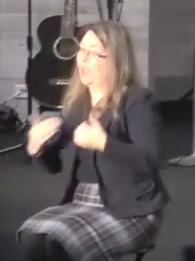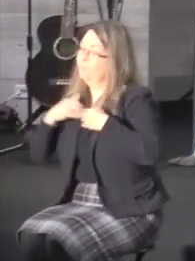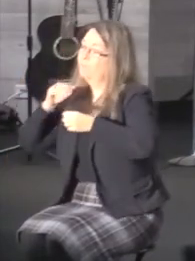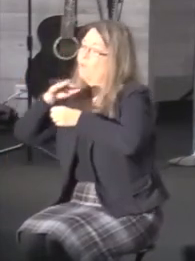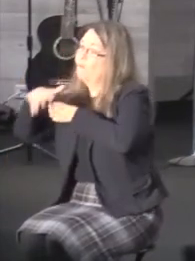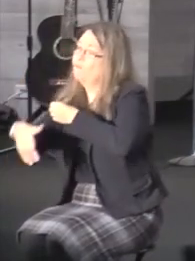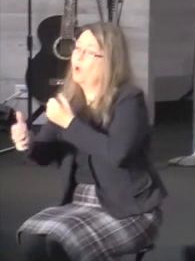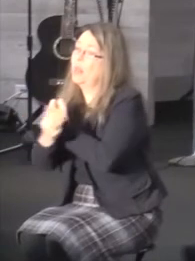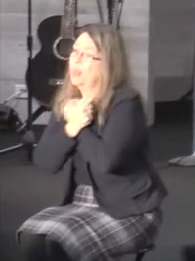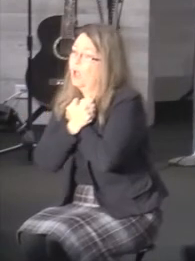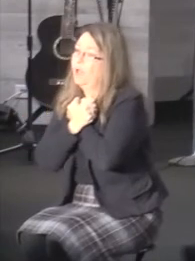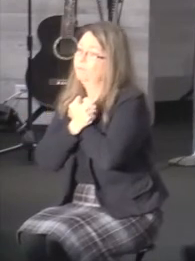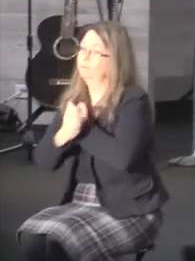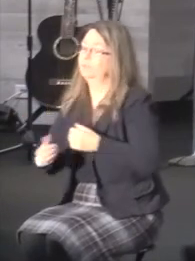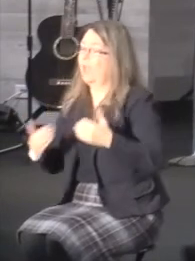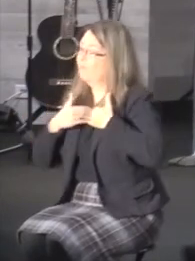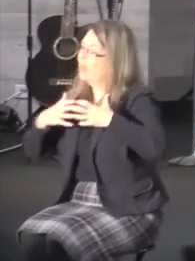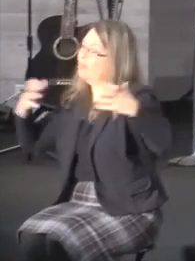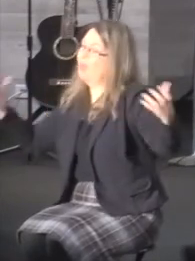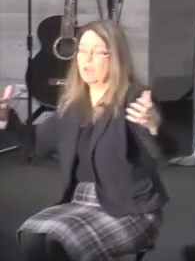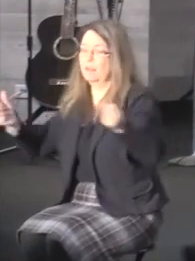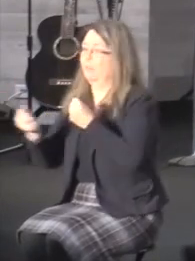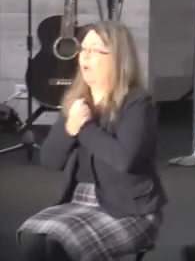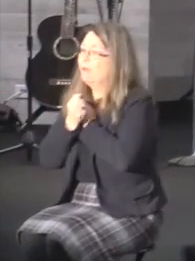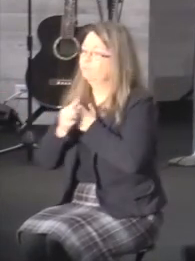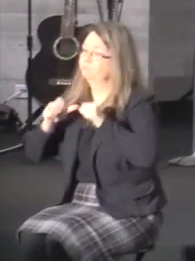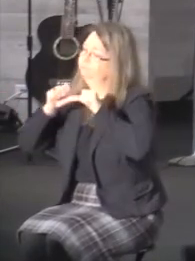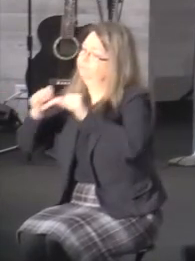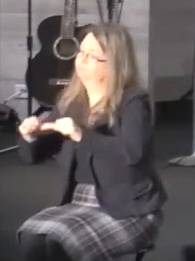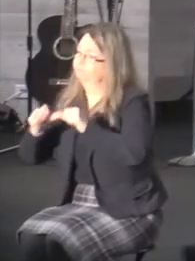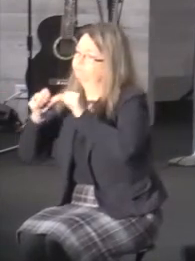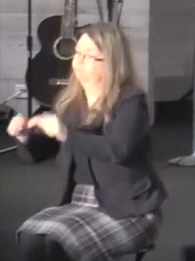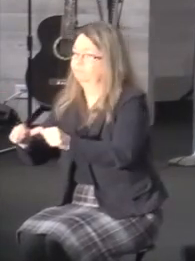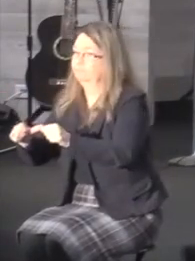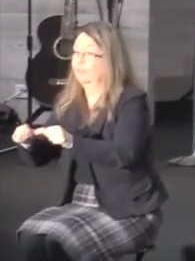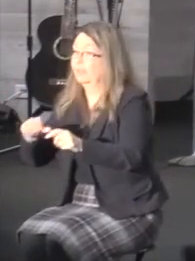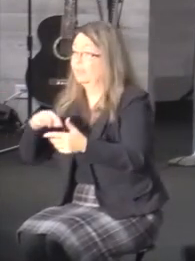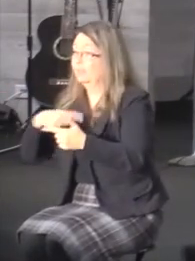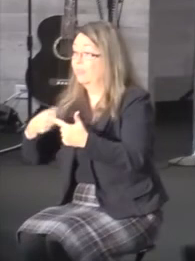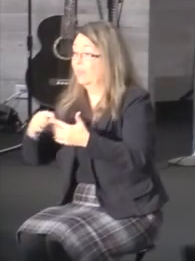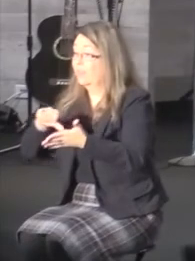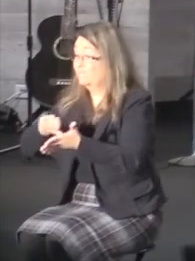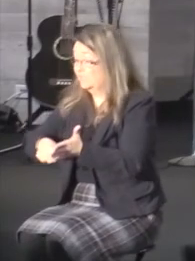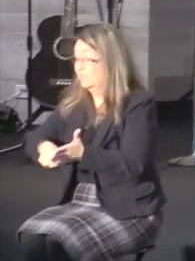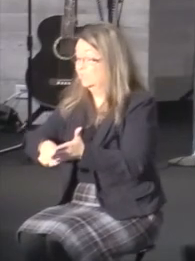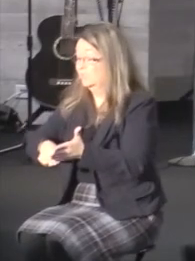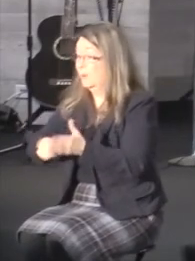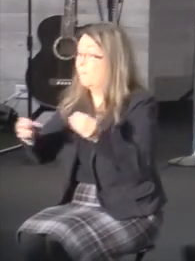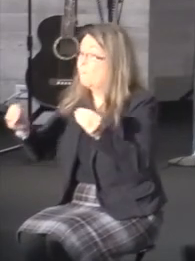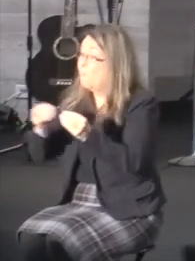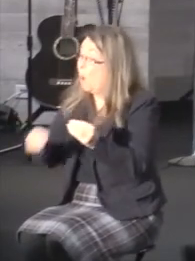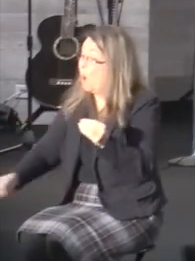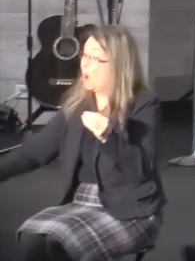love means to be present in abundance. It means to have a lot. Keep on abounding. And then he adds this emphasis. He says,